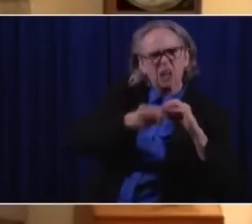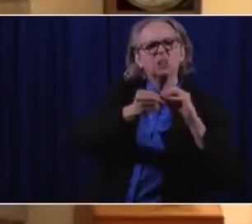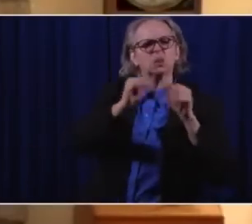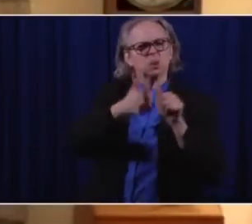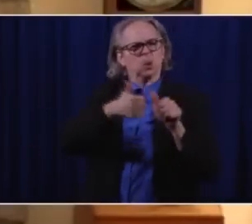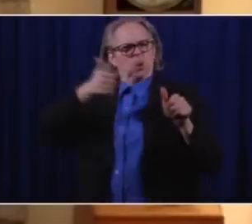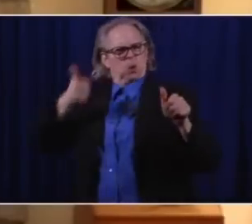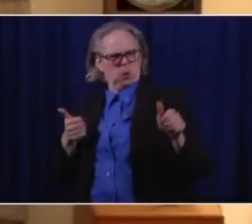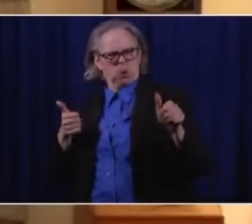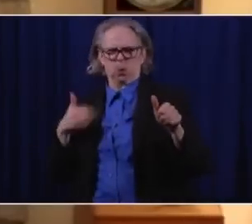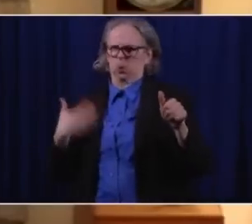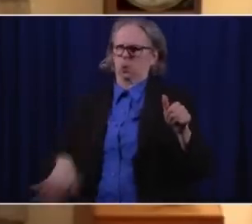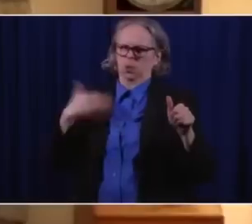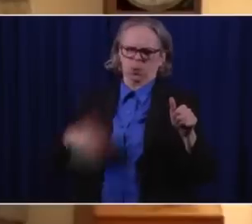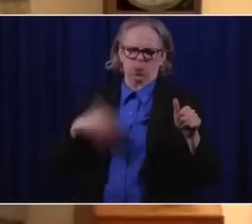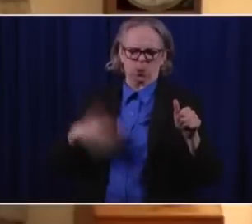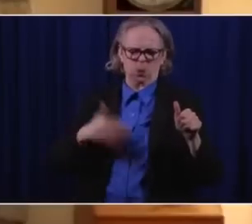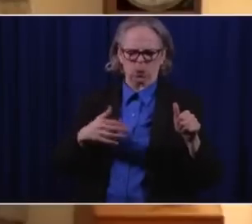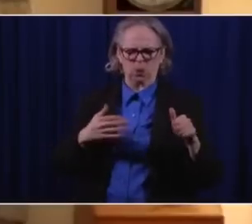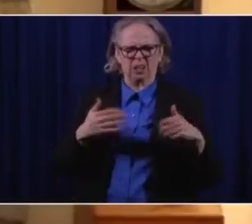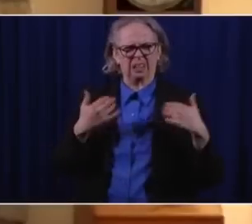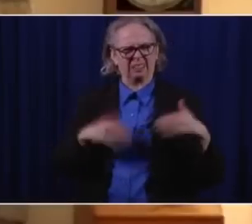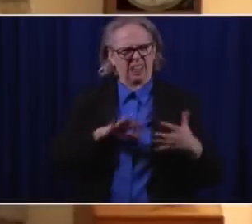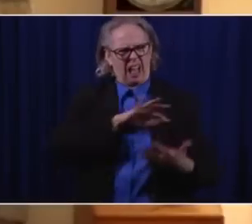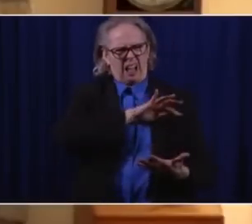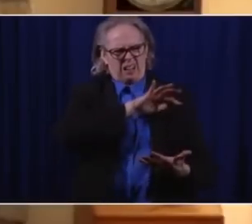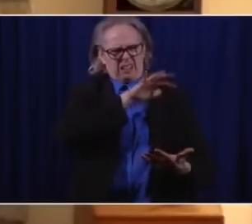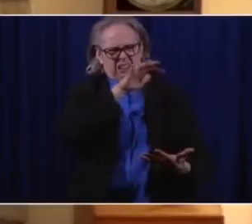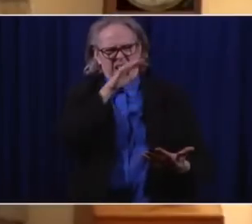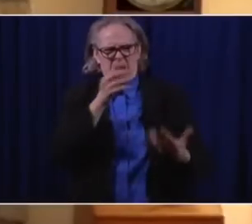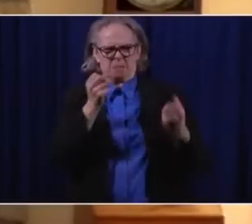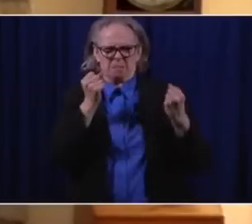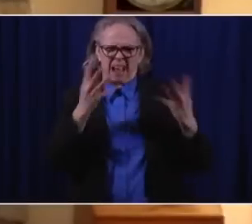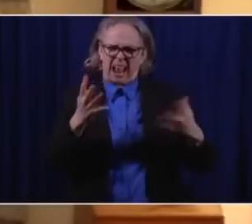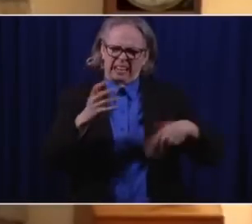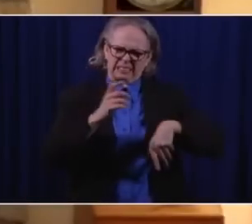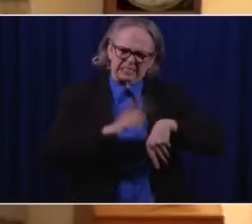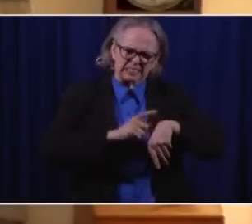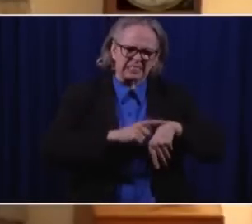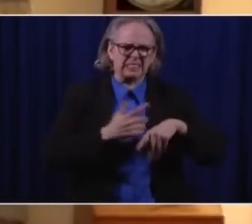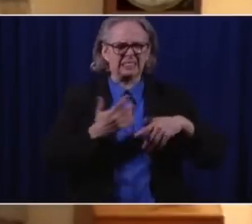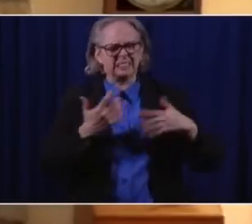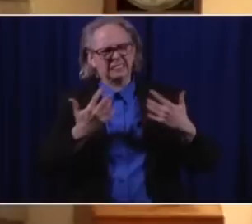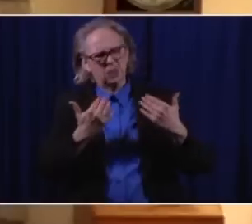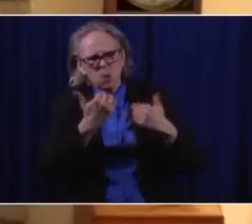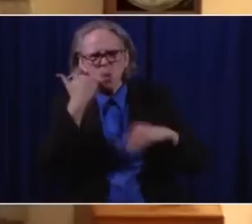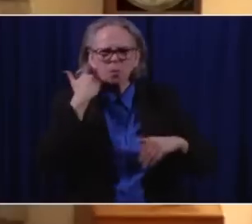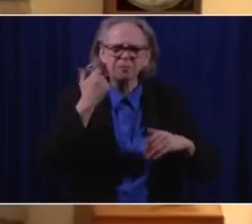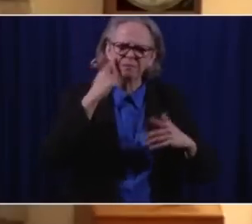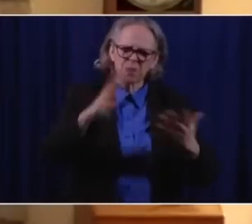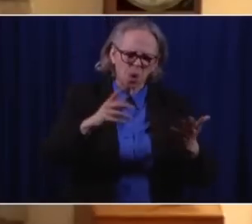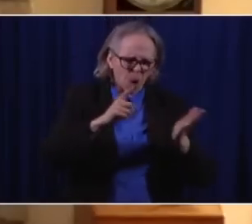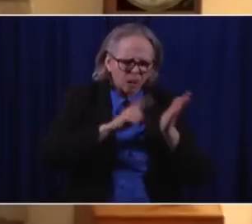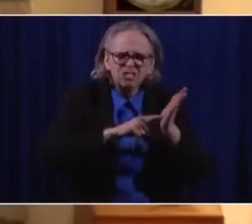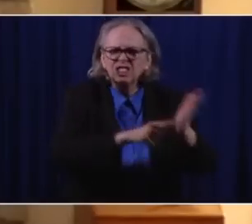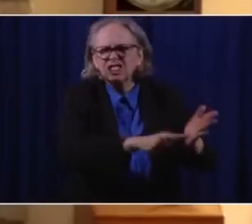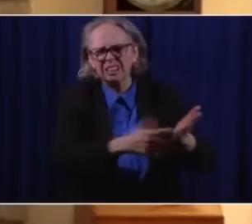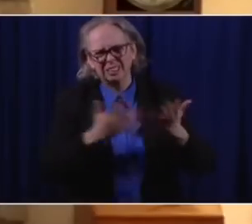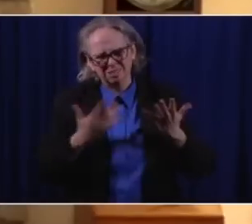those 12,000 out among what we're showing here. Now, I'm told by our team that